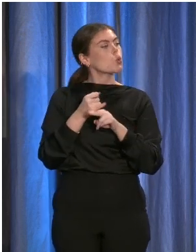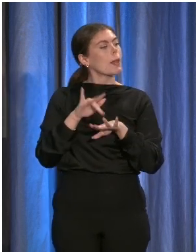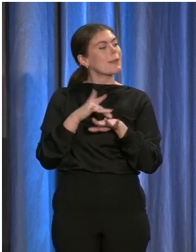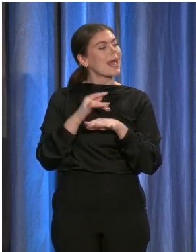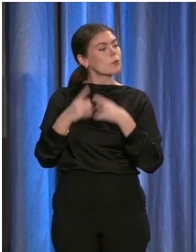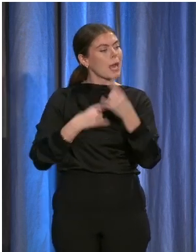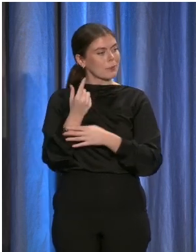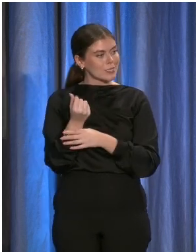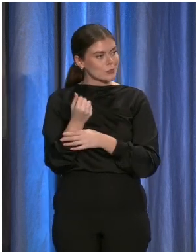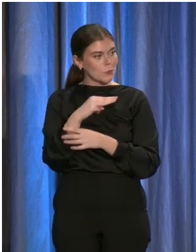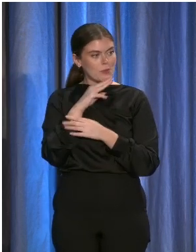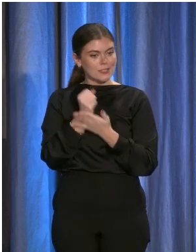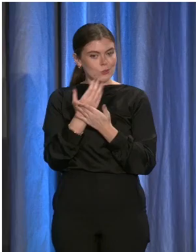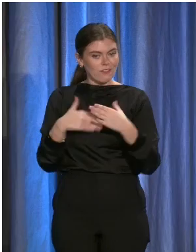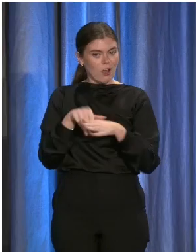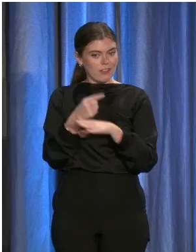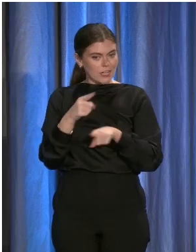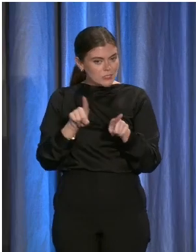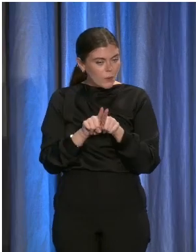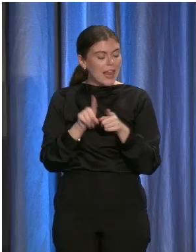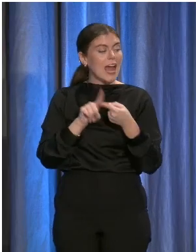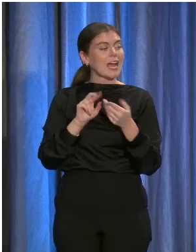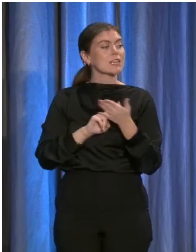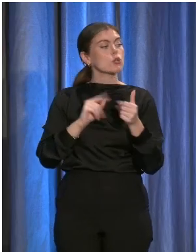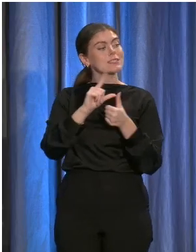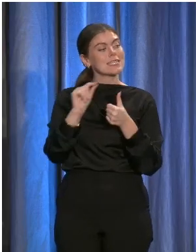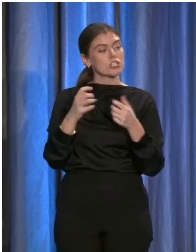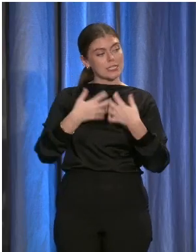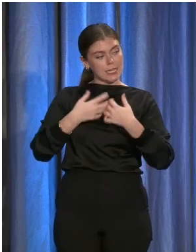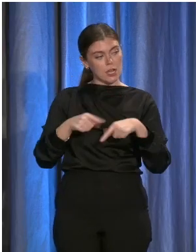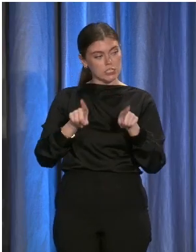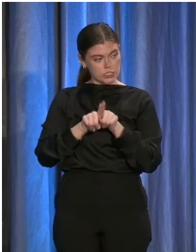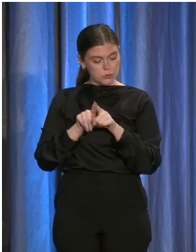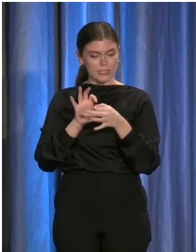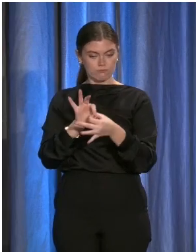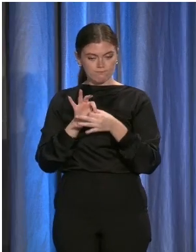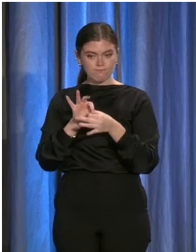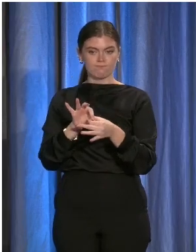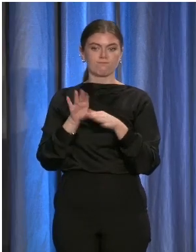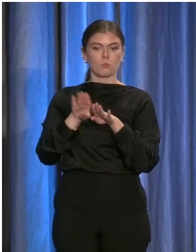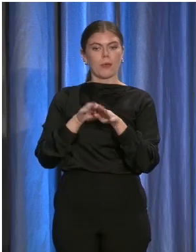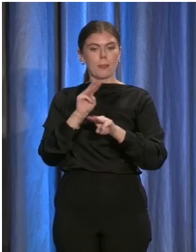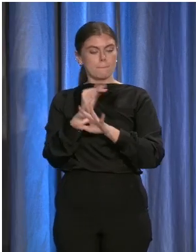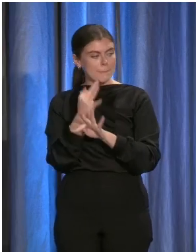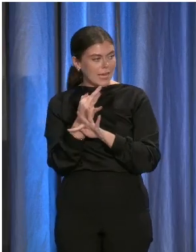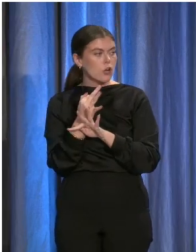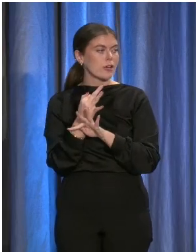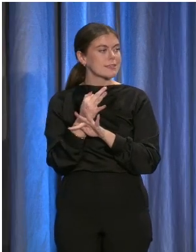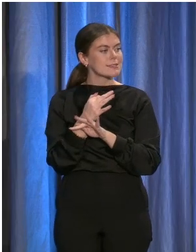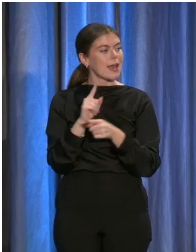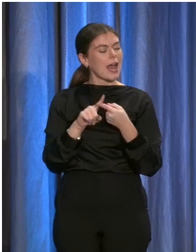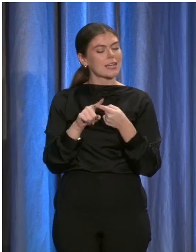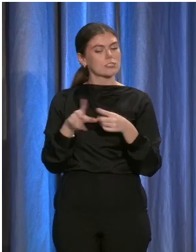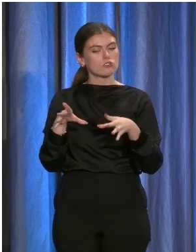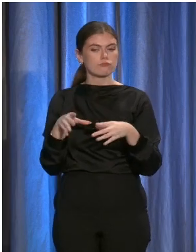access the curriculum, and digital technology is also being used to liaise with parents so they can better support